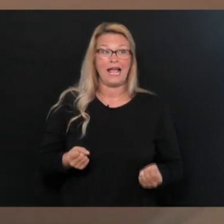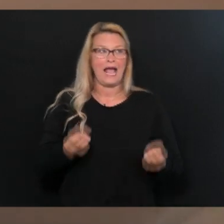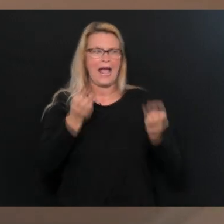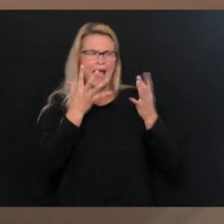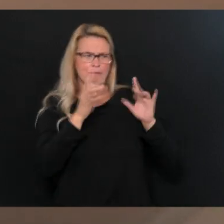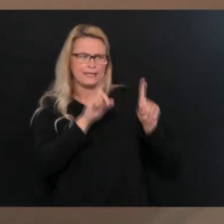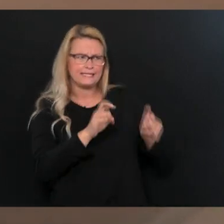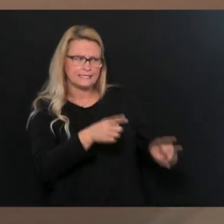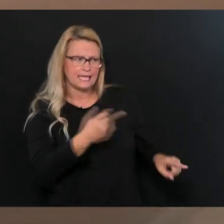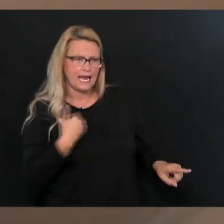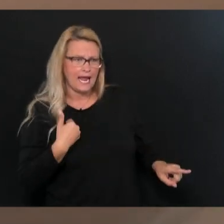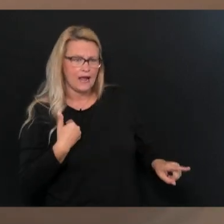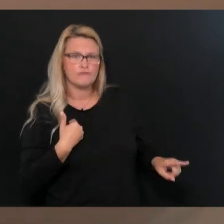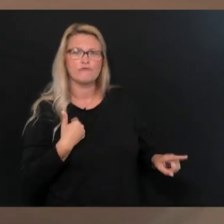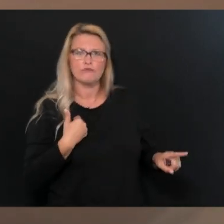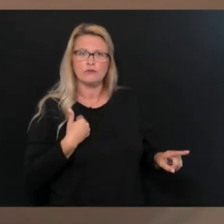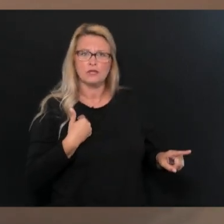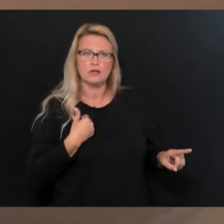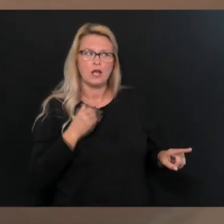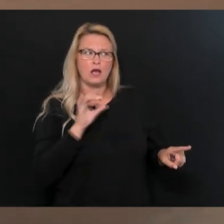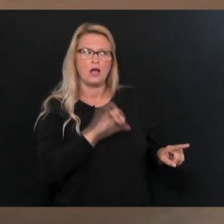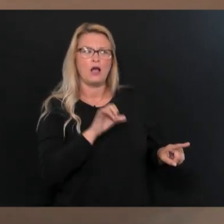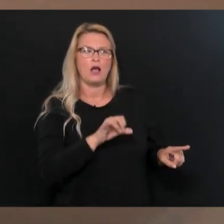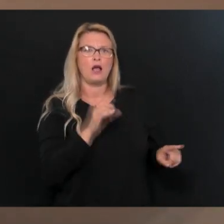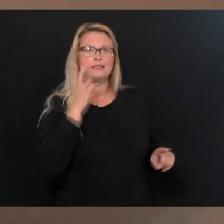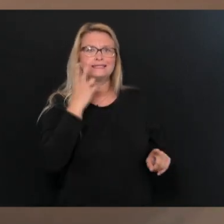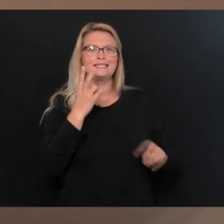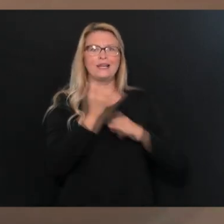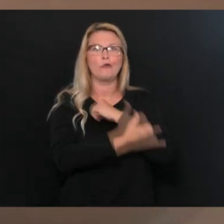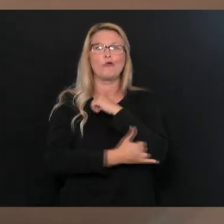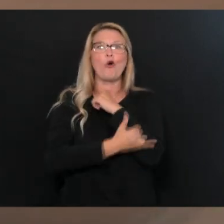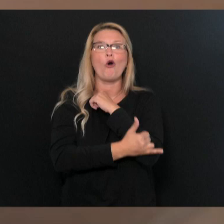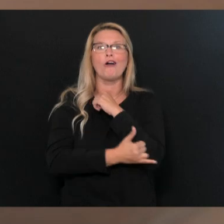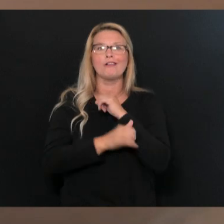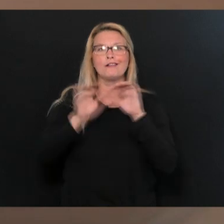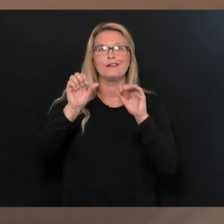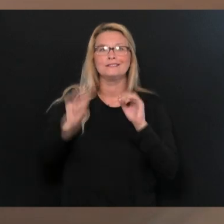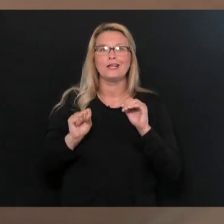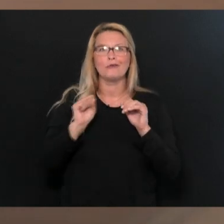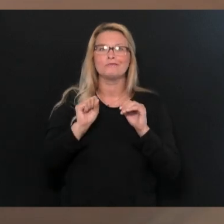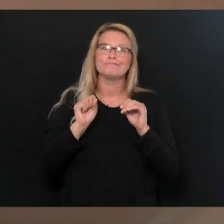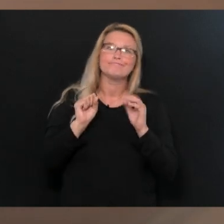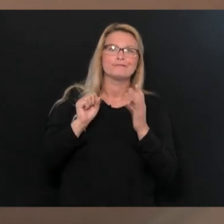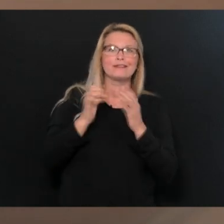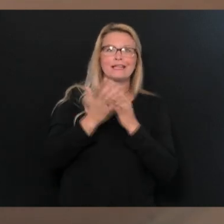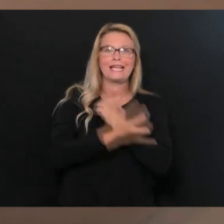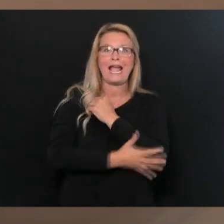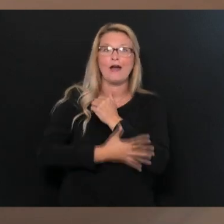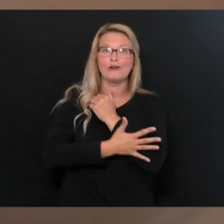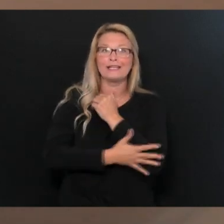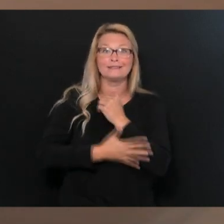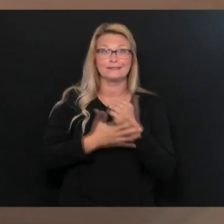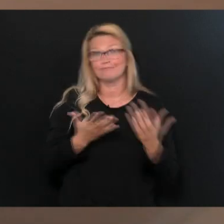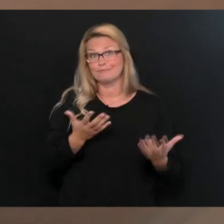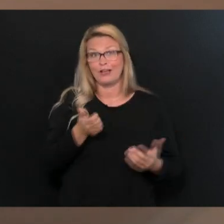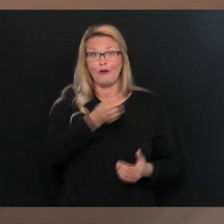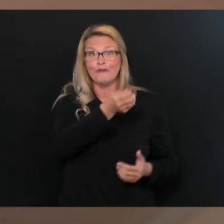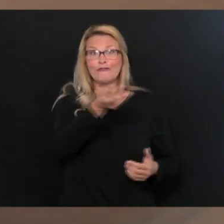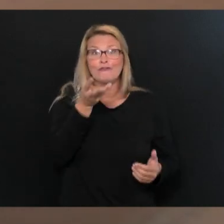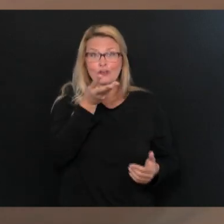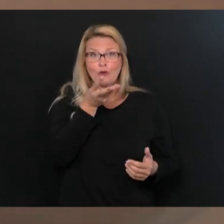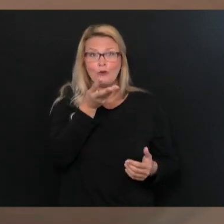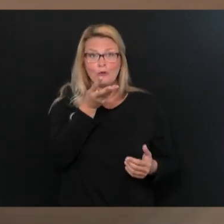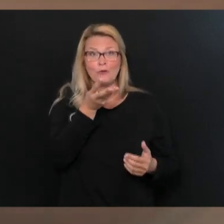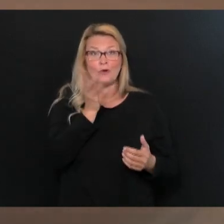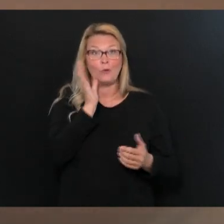they doing? And what we find in a number of the rural counties has been pointed out that it doesn't take very many cases to